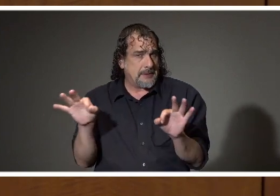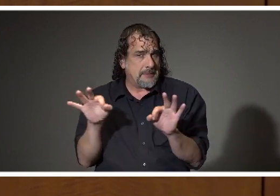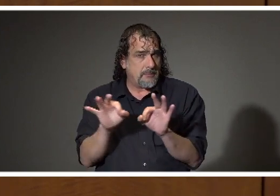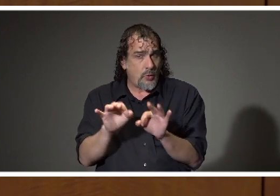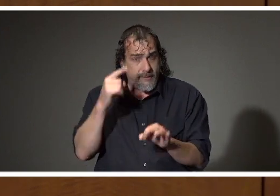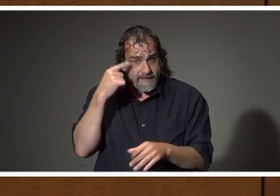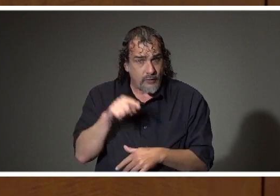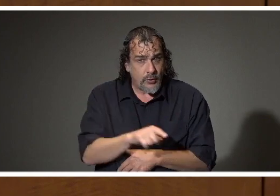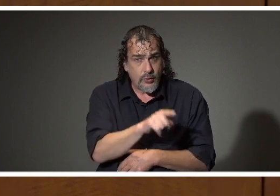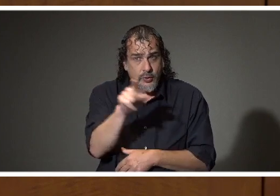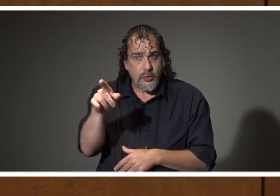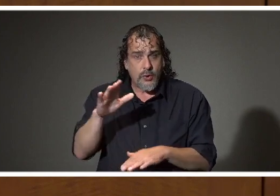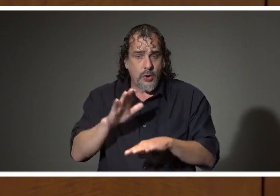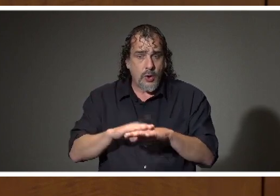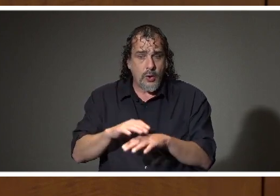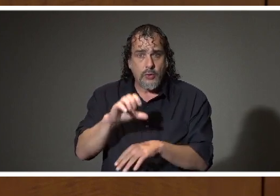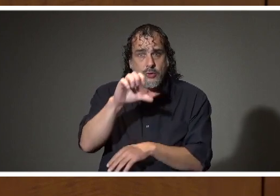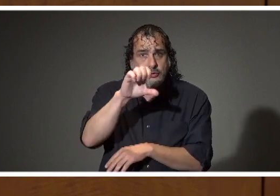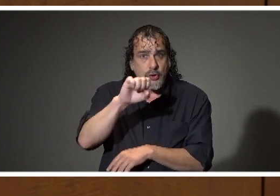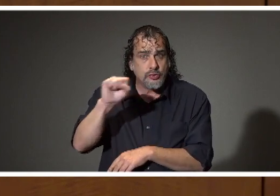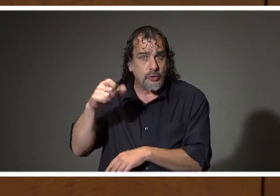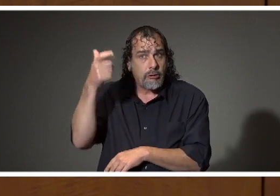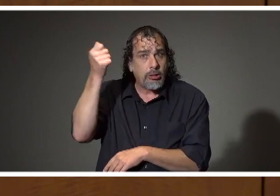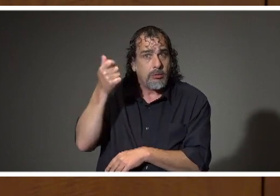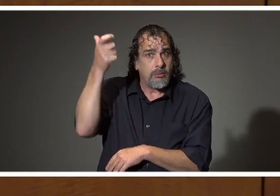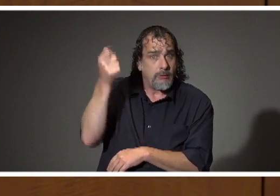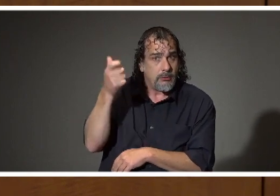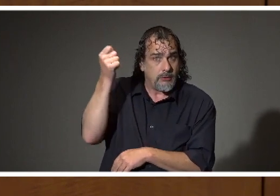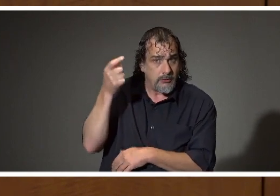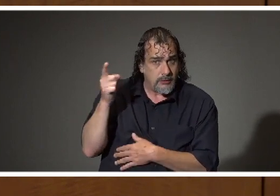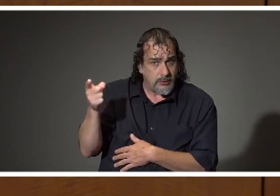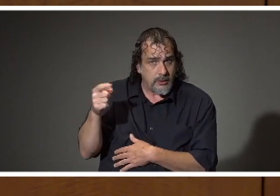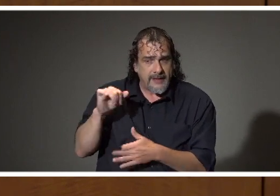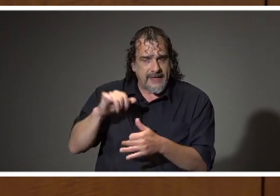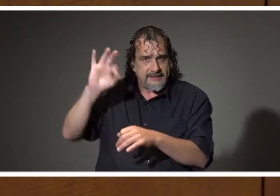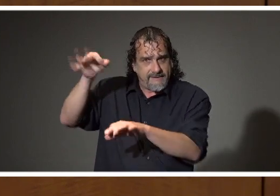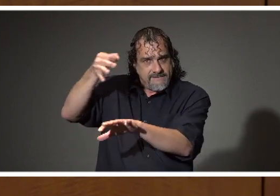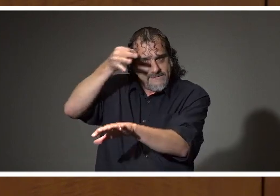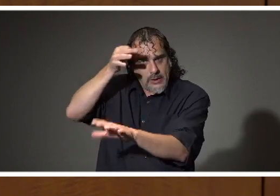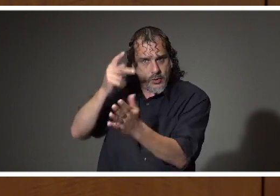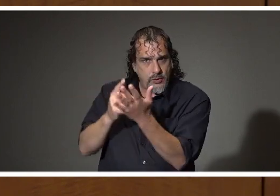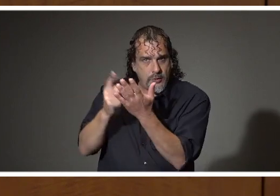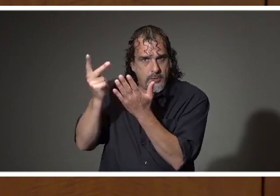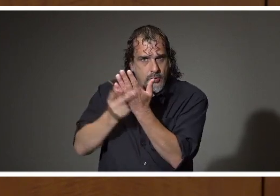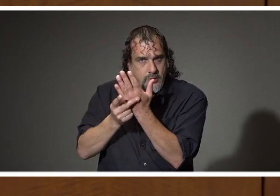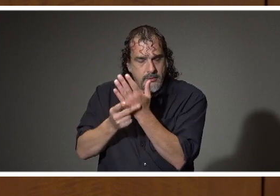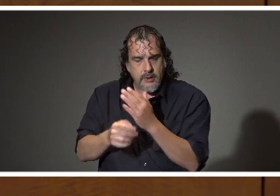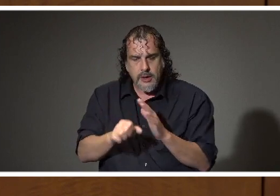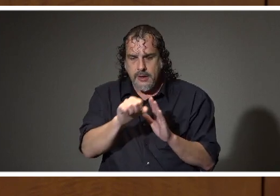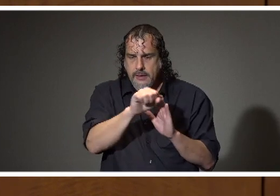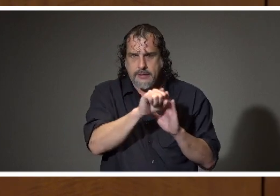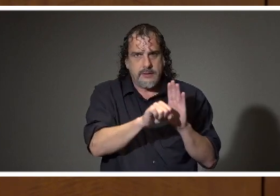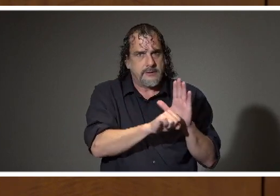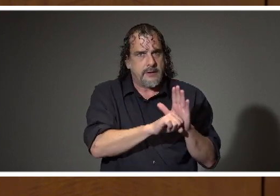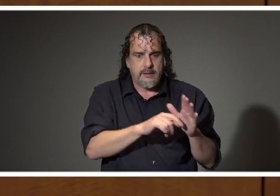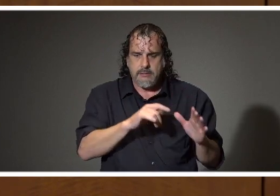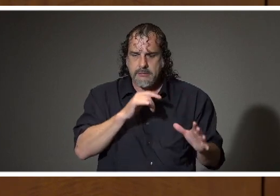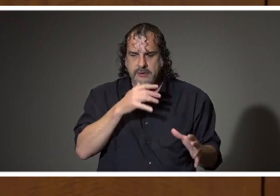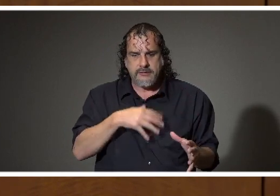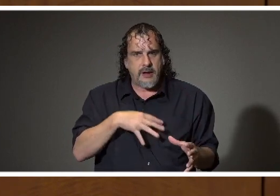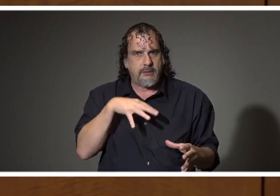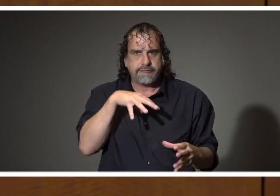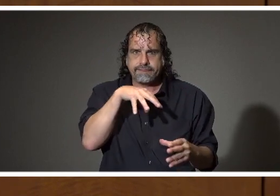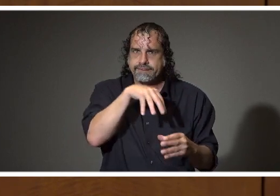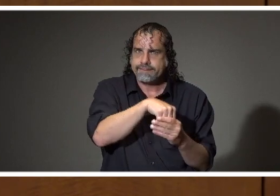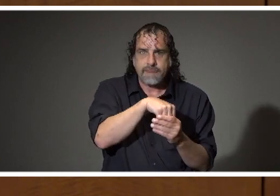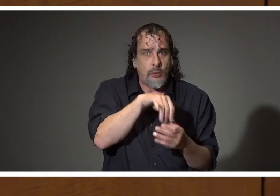of you who are on Social Security. Again, this is a federal program that the state does not have necessarily a role